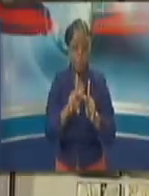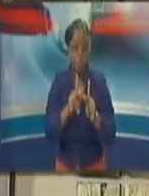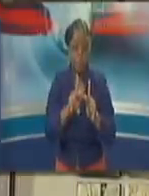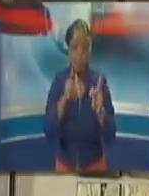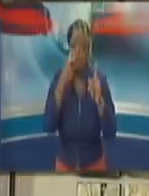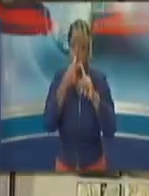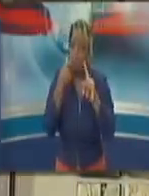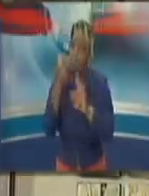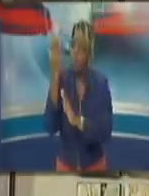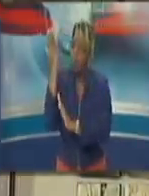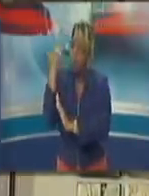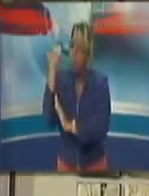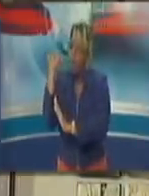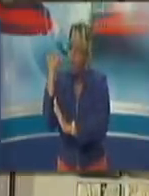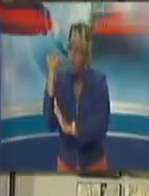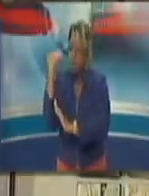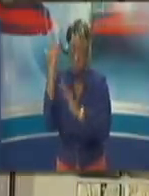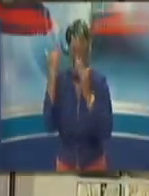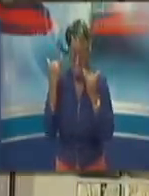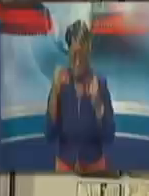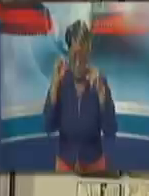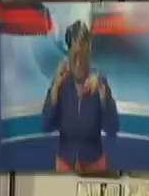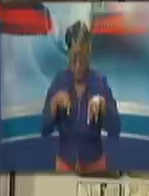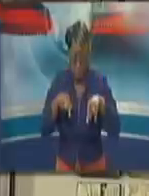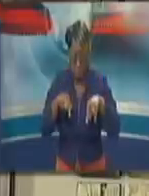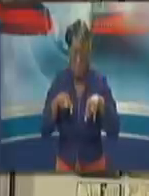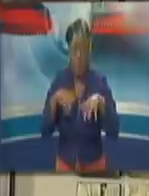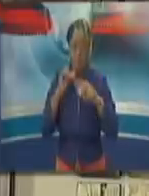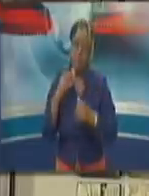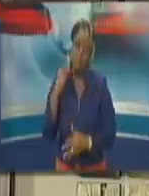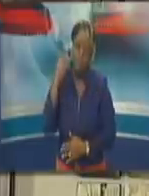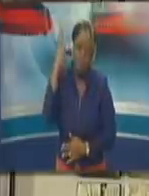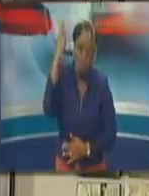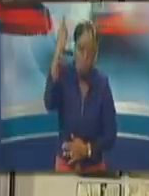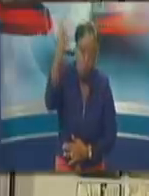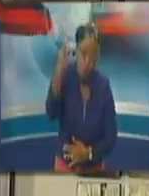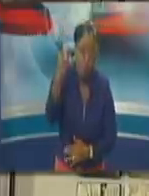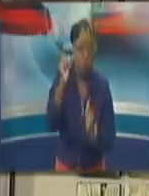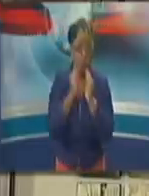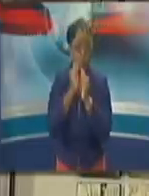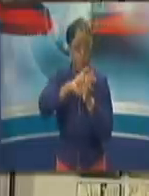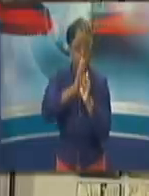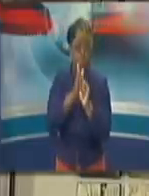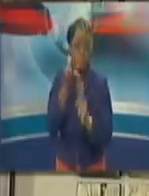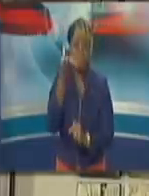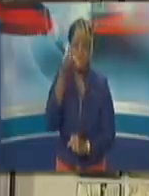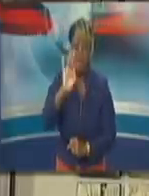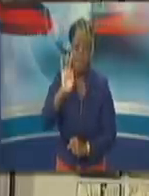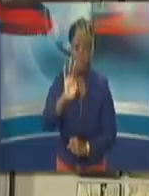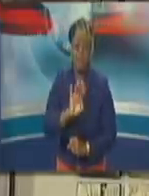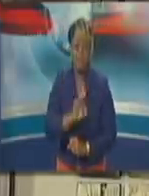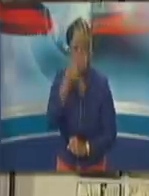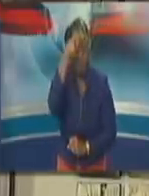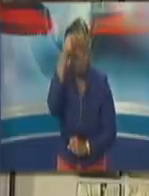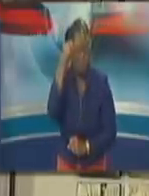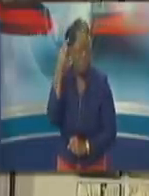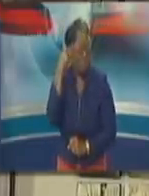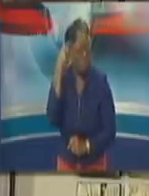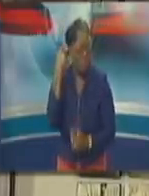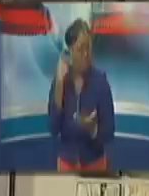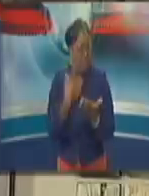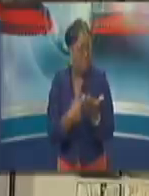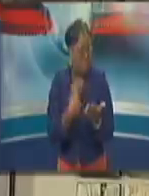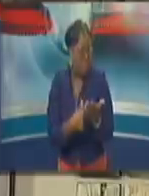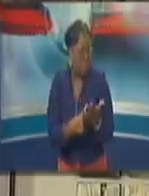from, where we are, and where we are going with COVID-19. Because I think sometimes we have